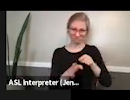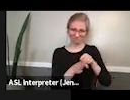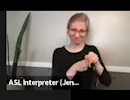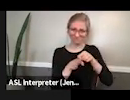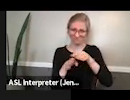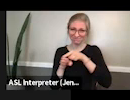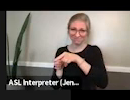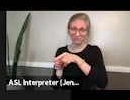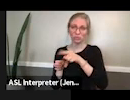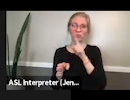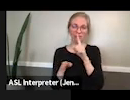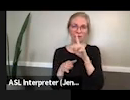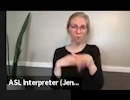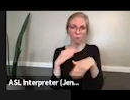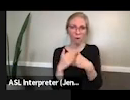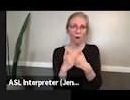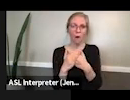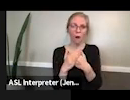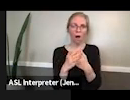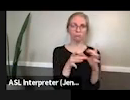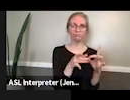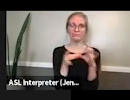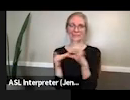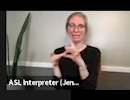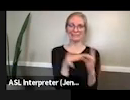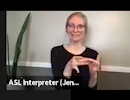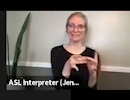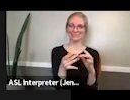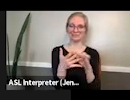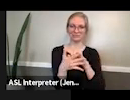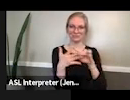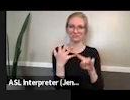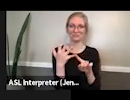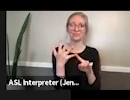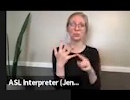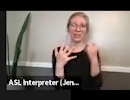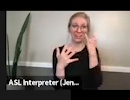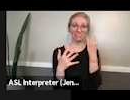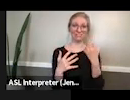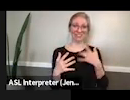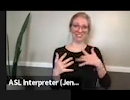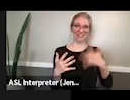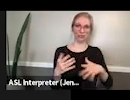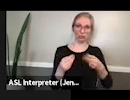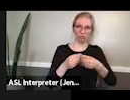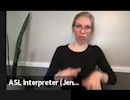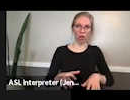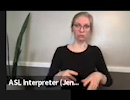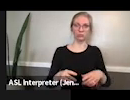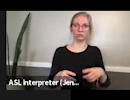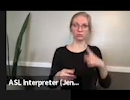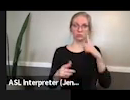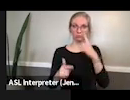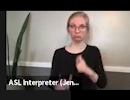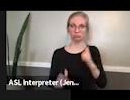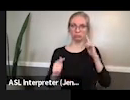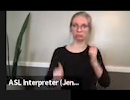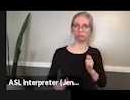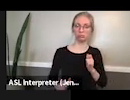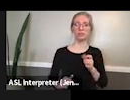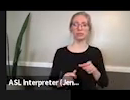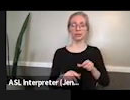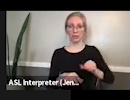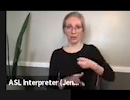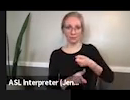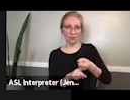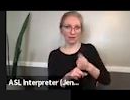and intertwined. And when you have these sensory losses impacting learning, impacting